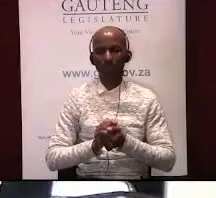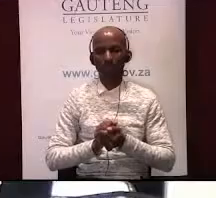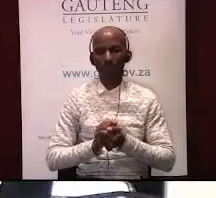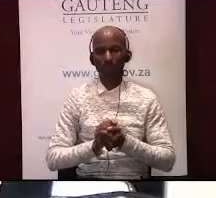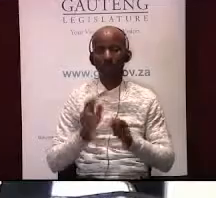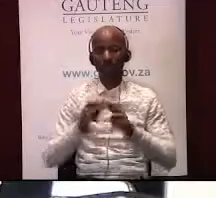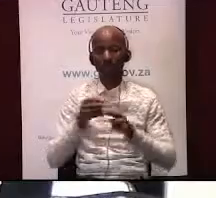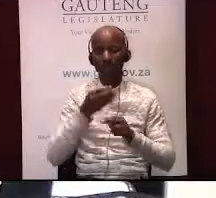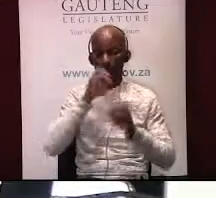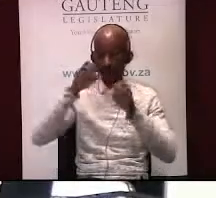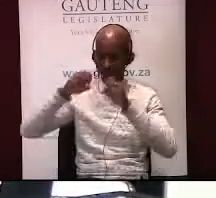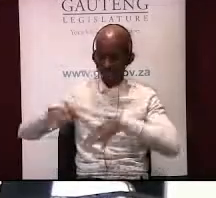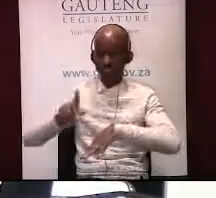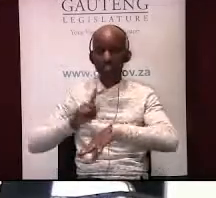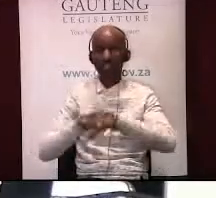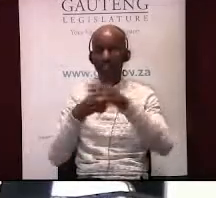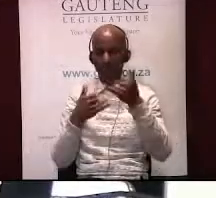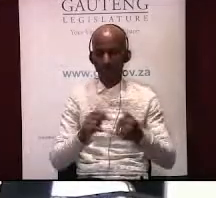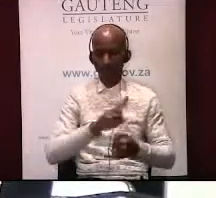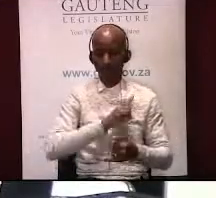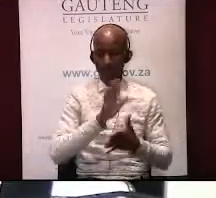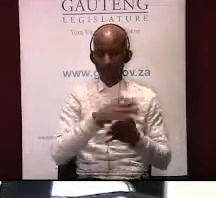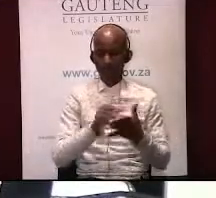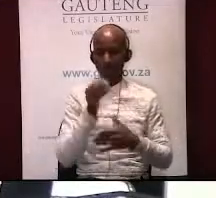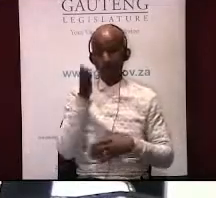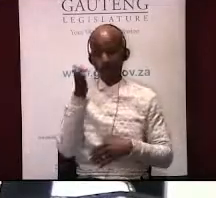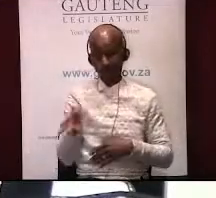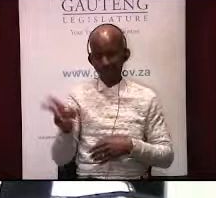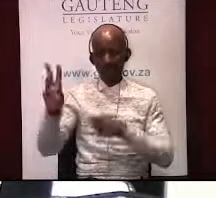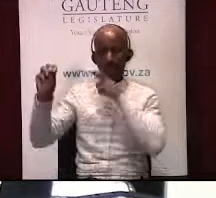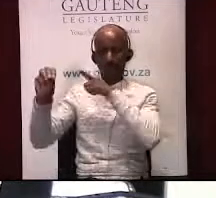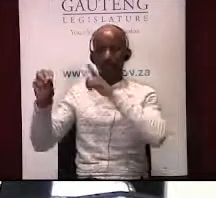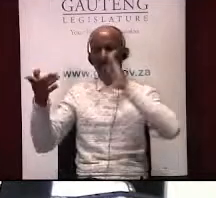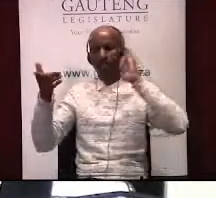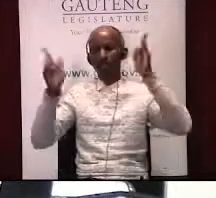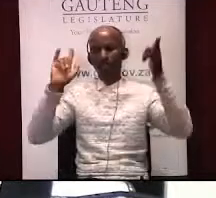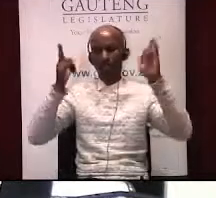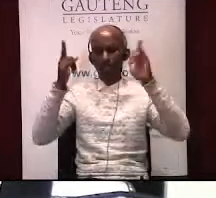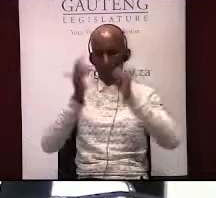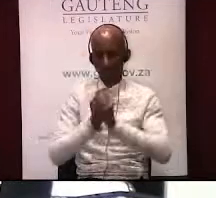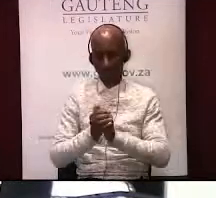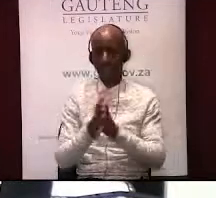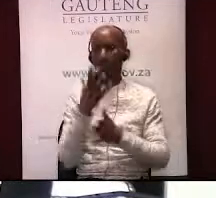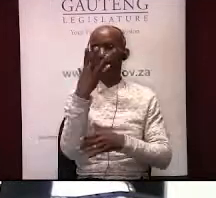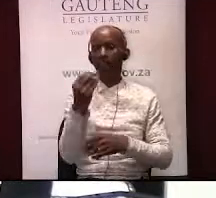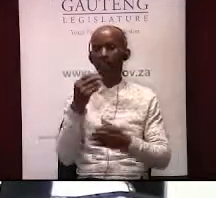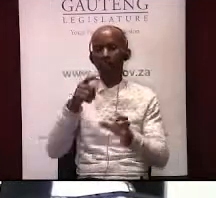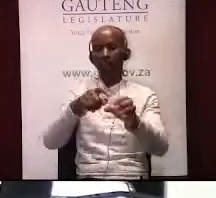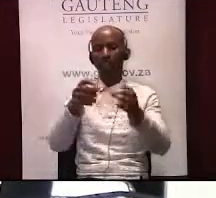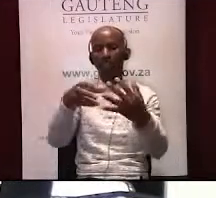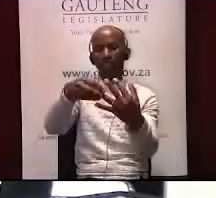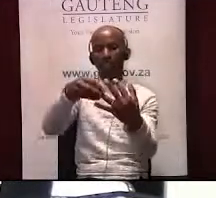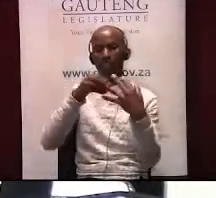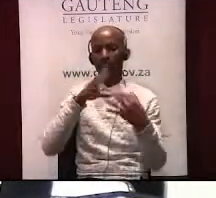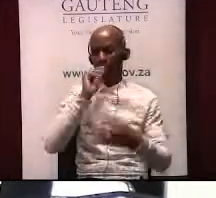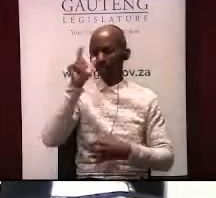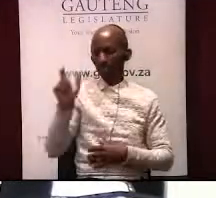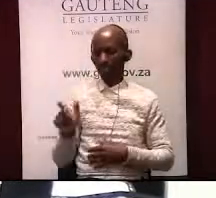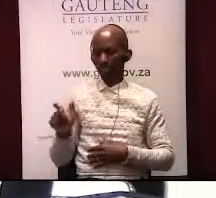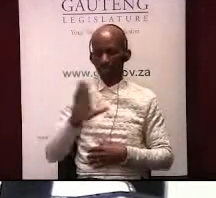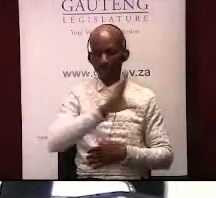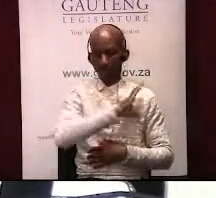Without any further waste of time, because we are here in Mogale City, and we have invited the Speaker of the